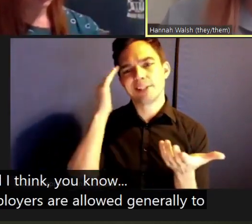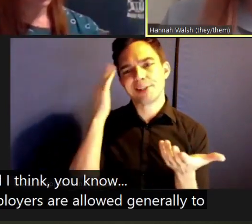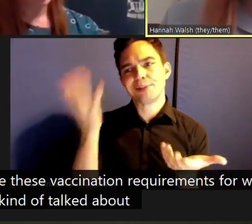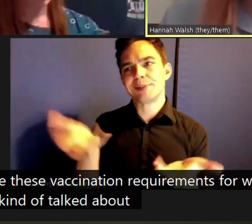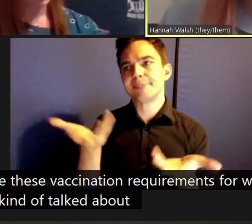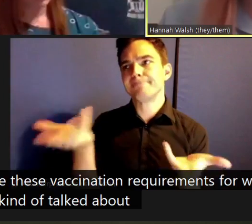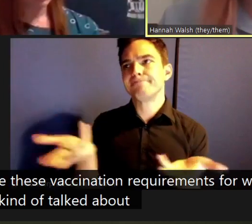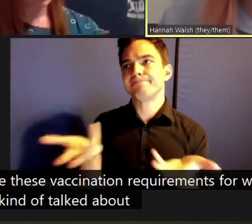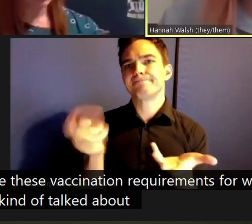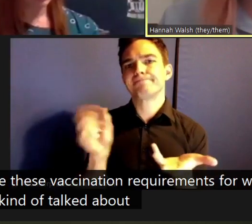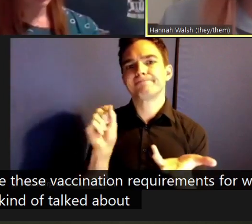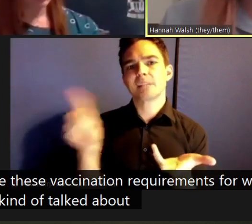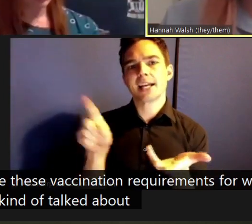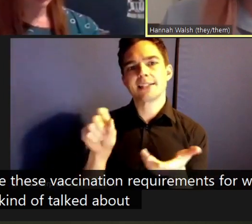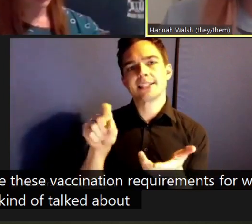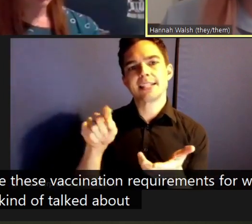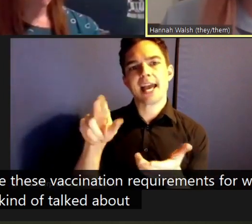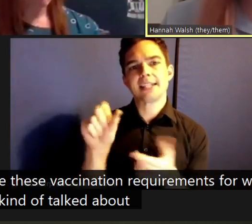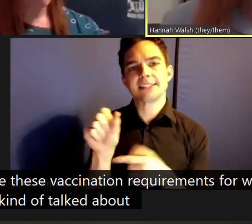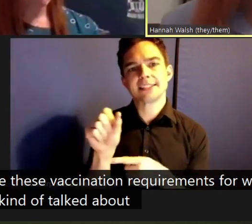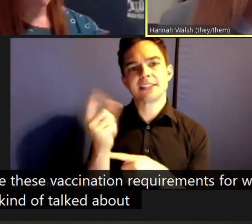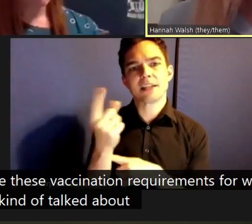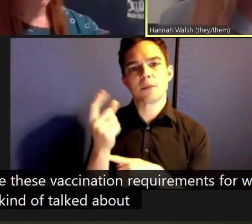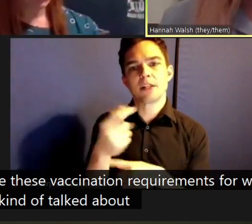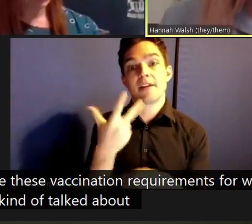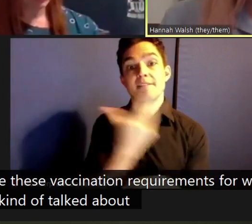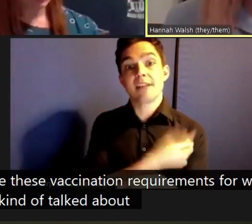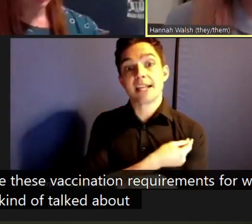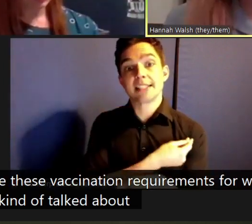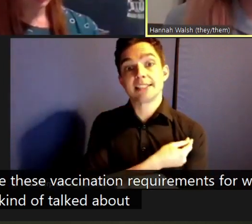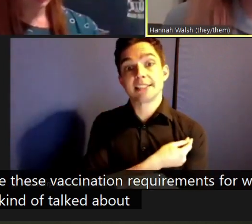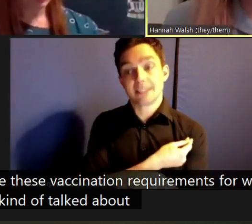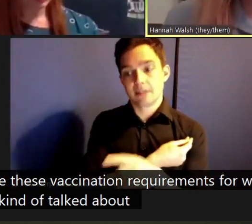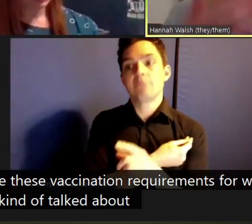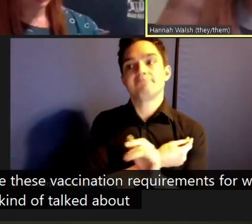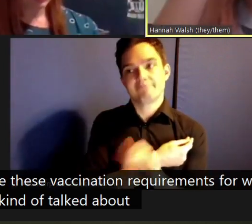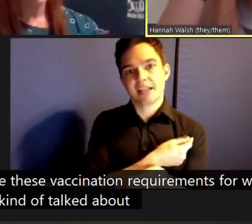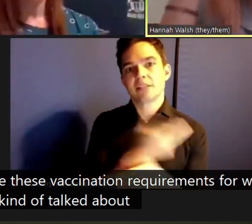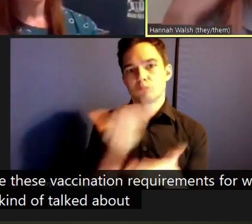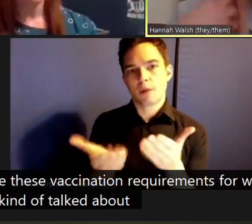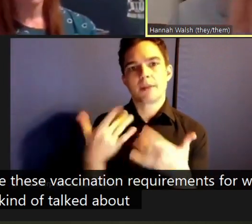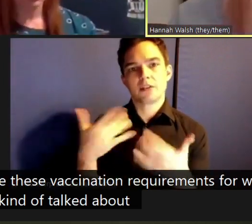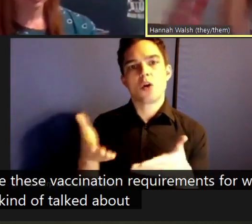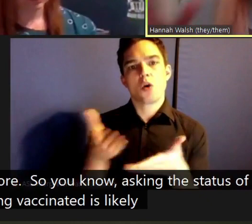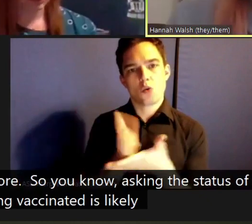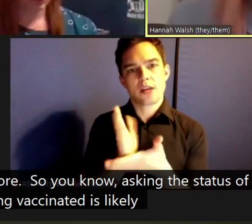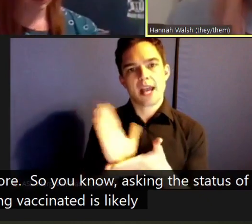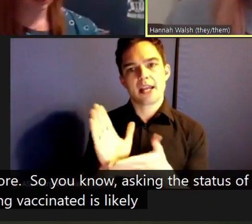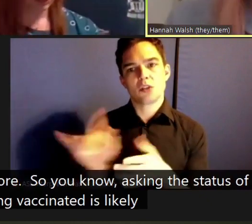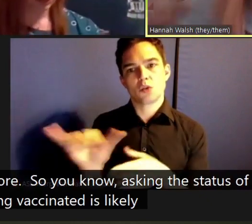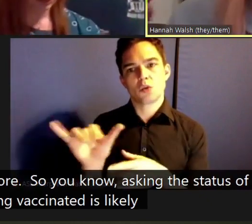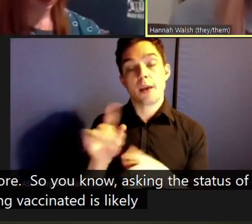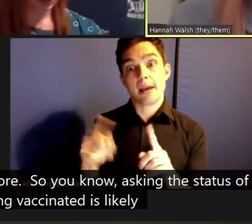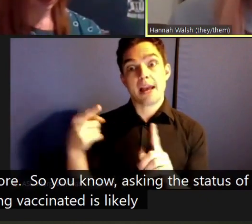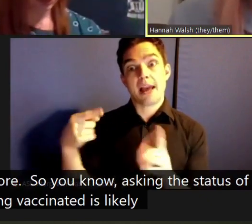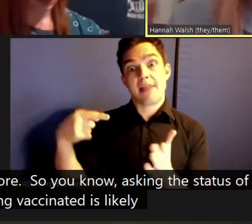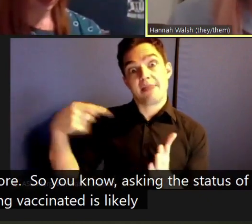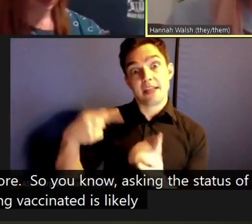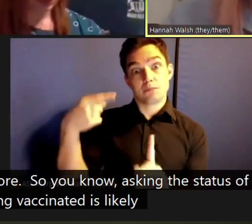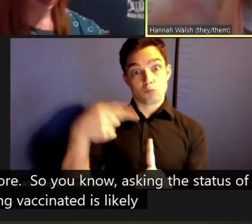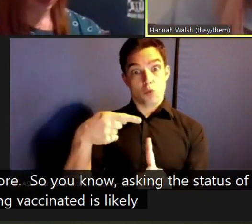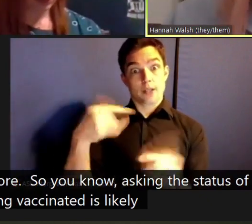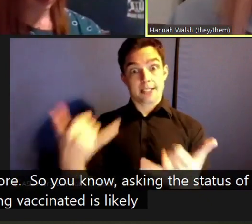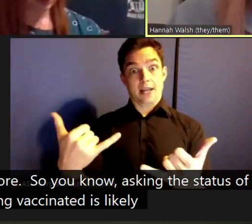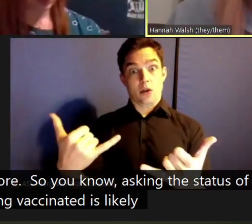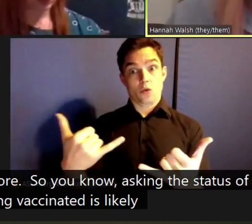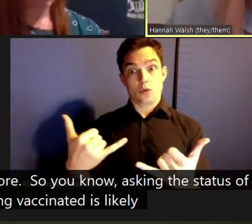asking the status of someone being vaccinated is likely also okay. The issue comes in at this point, the issue kind of